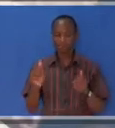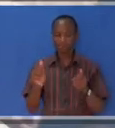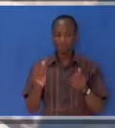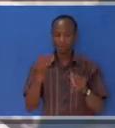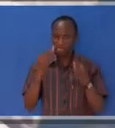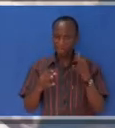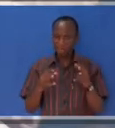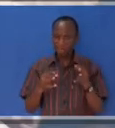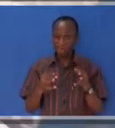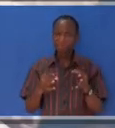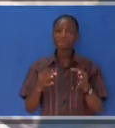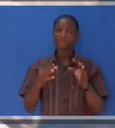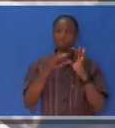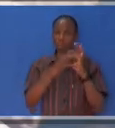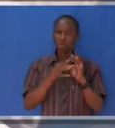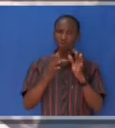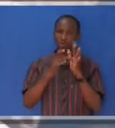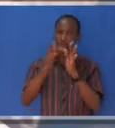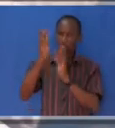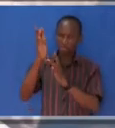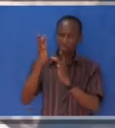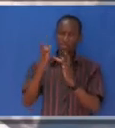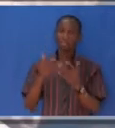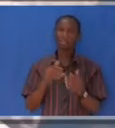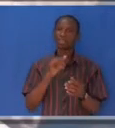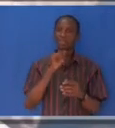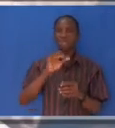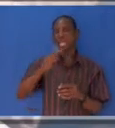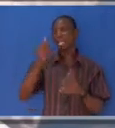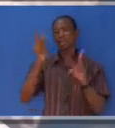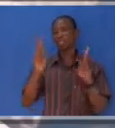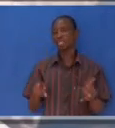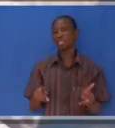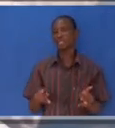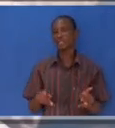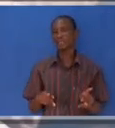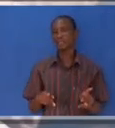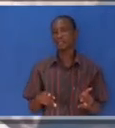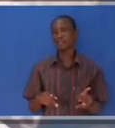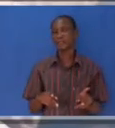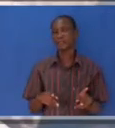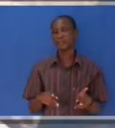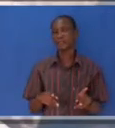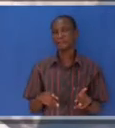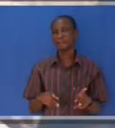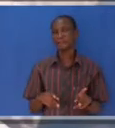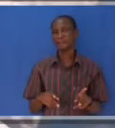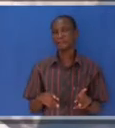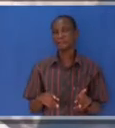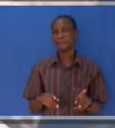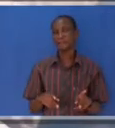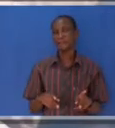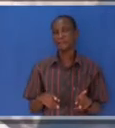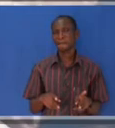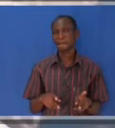ebebu enye nyamesum ni biara ode osumfufuro bia ba wiase na ebebu wiase